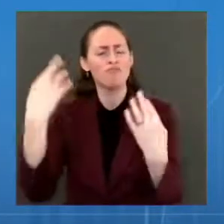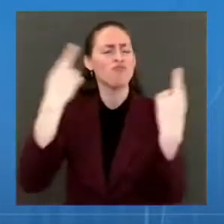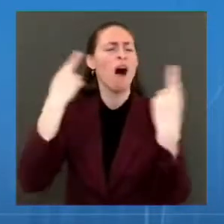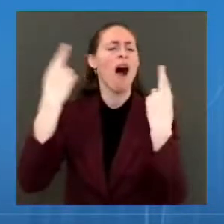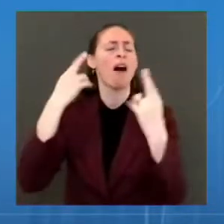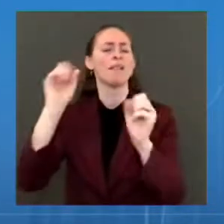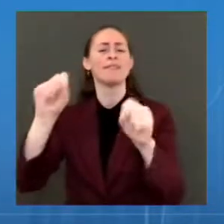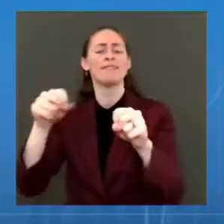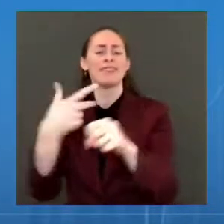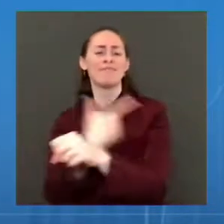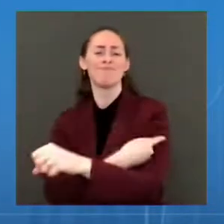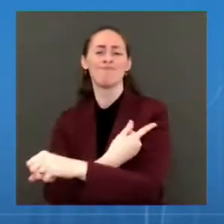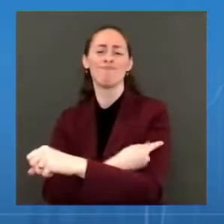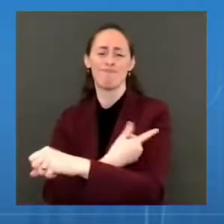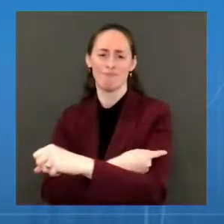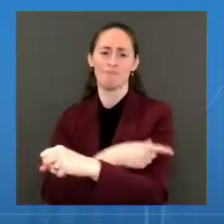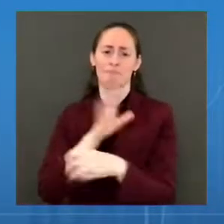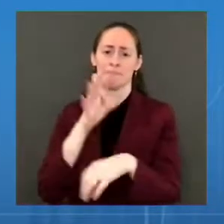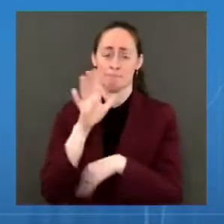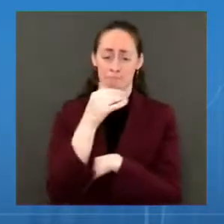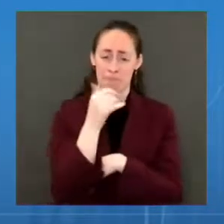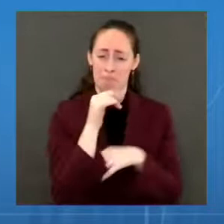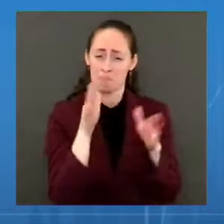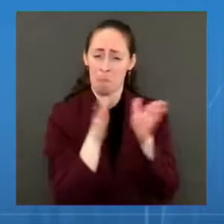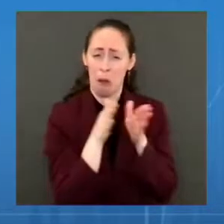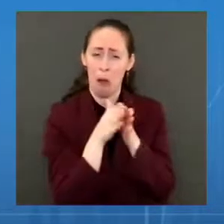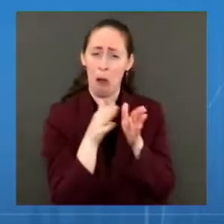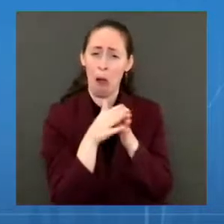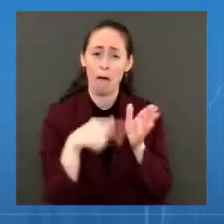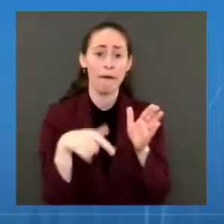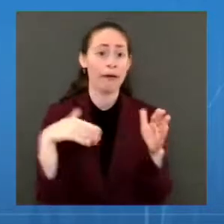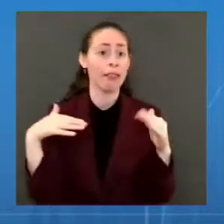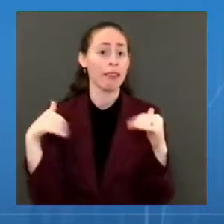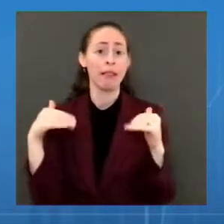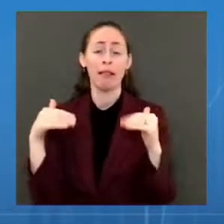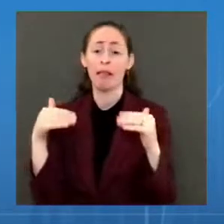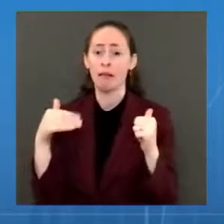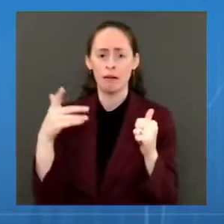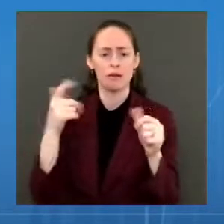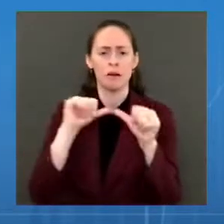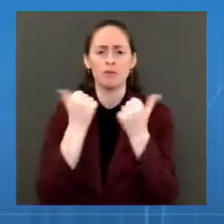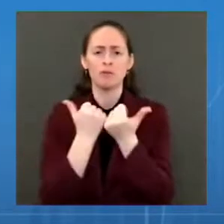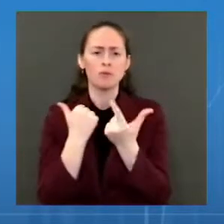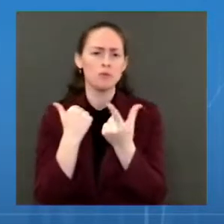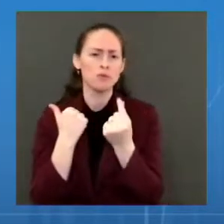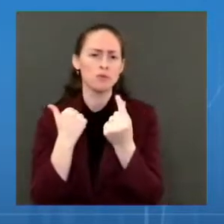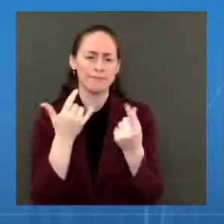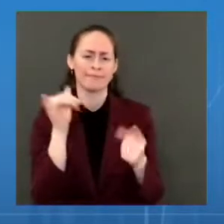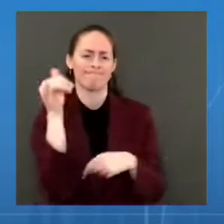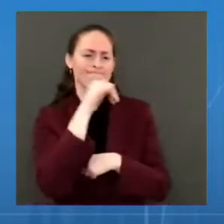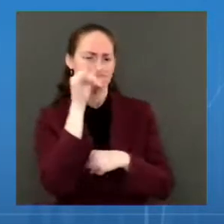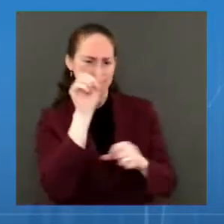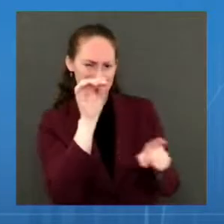percentage of employees who have not yet complied, agencies are beginning the education and counseling process.